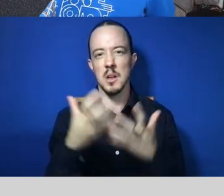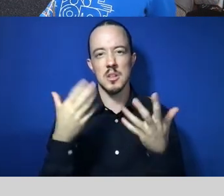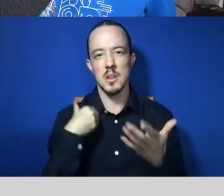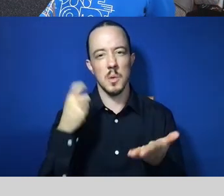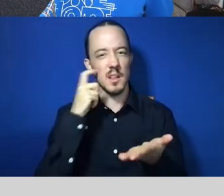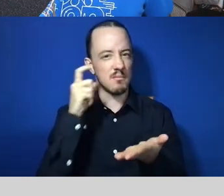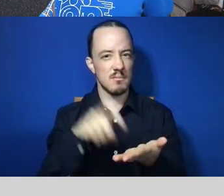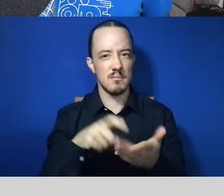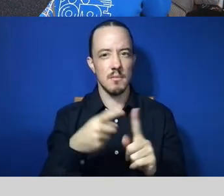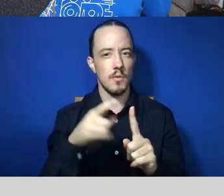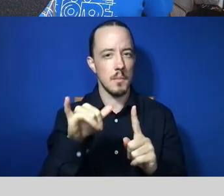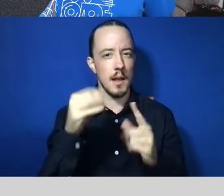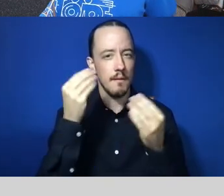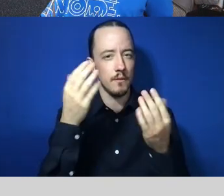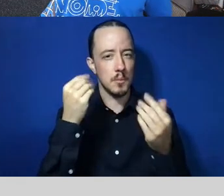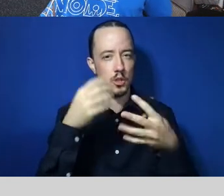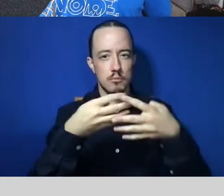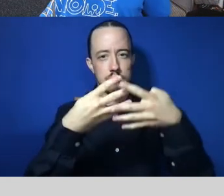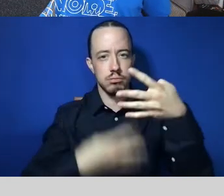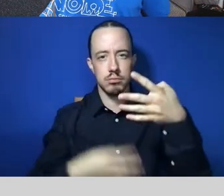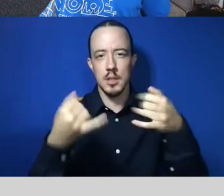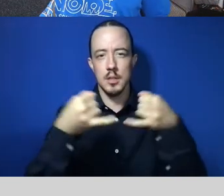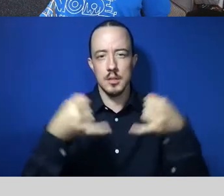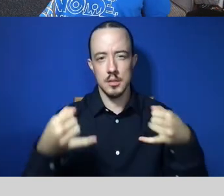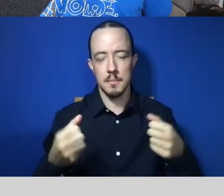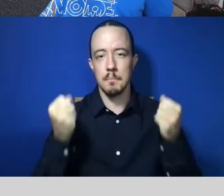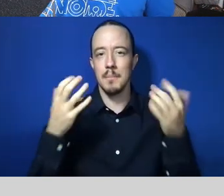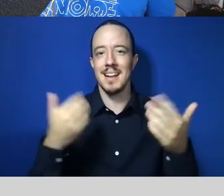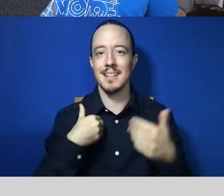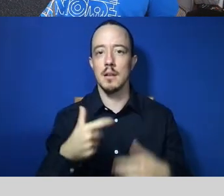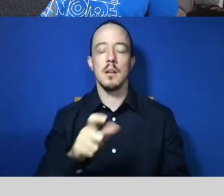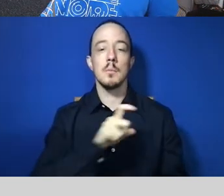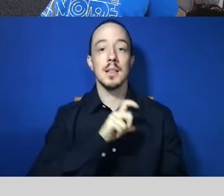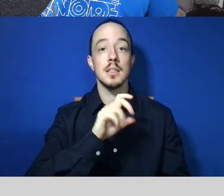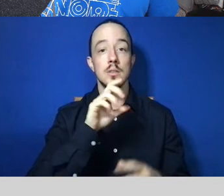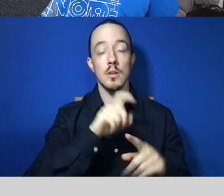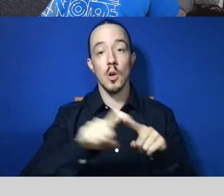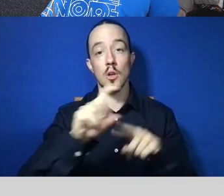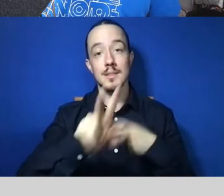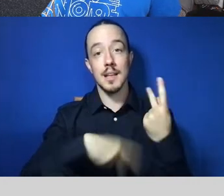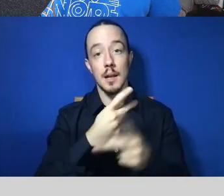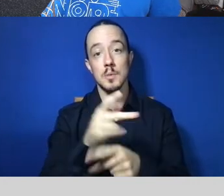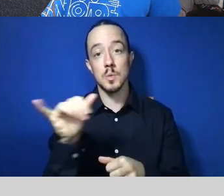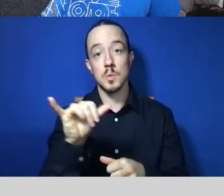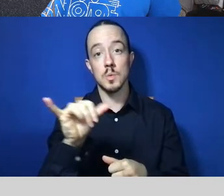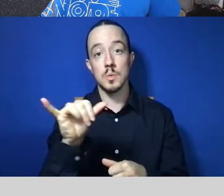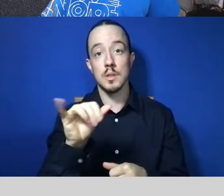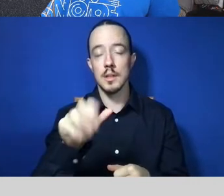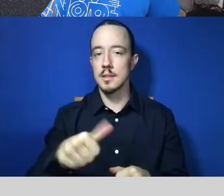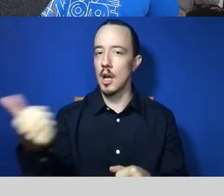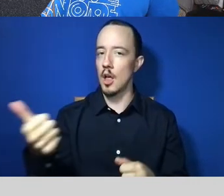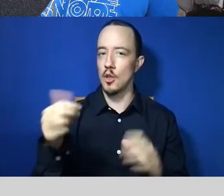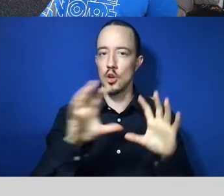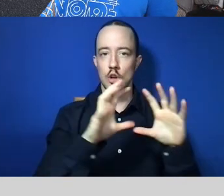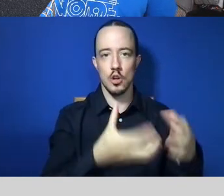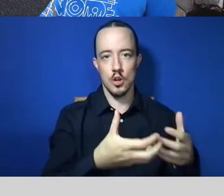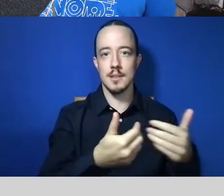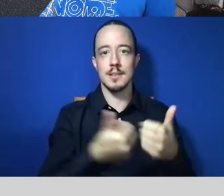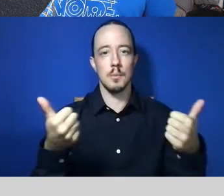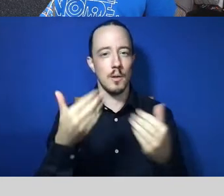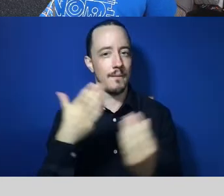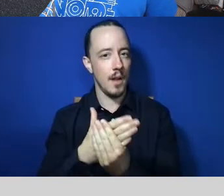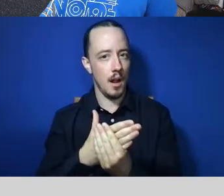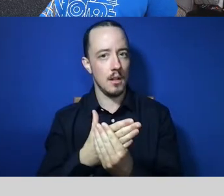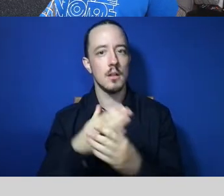there's not really much that we can tell. They also give us the police call types, which is